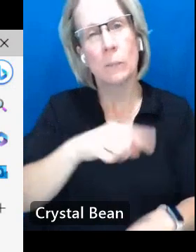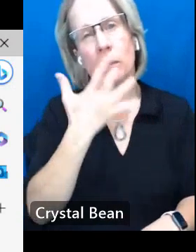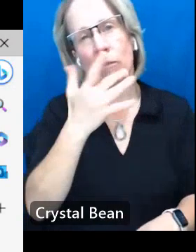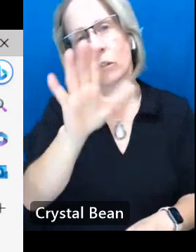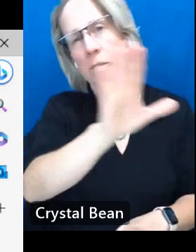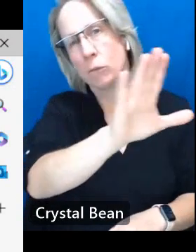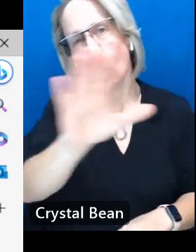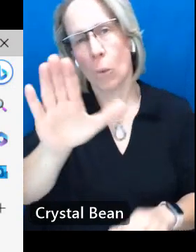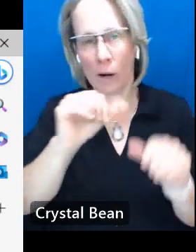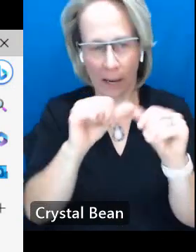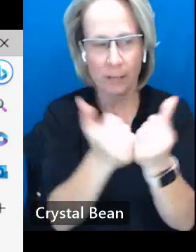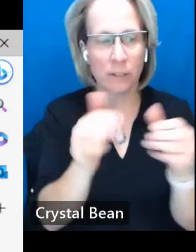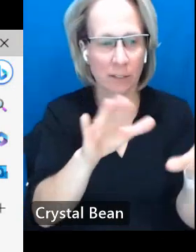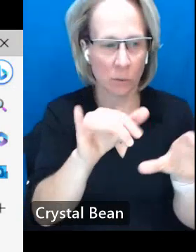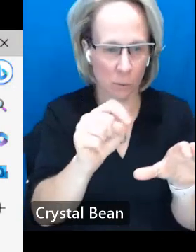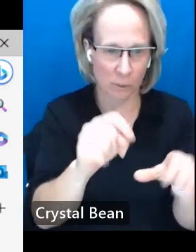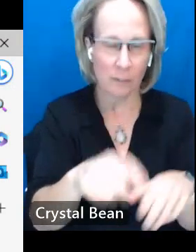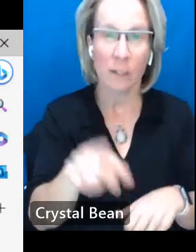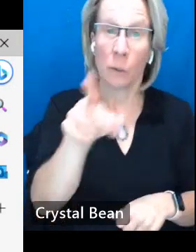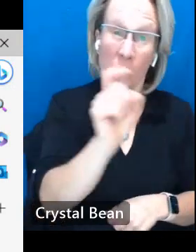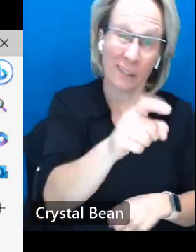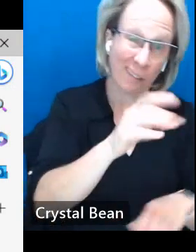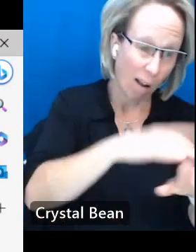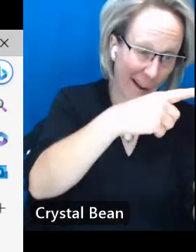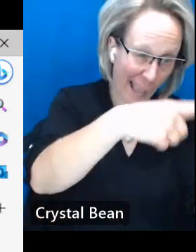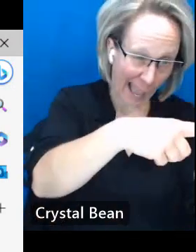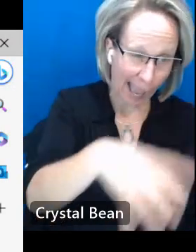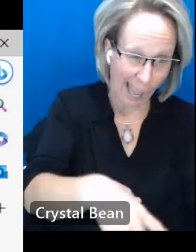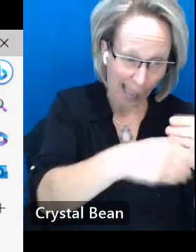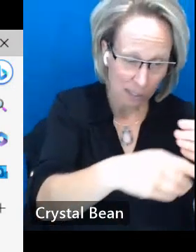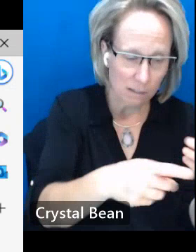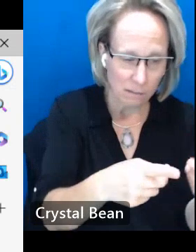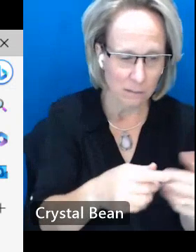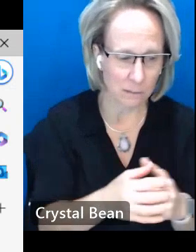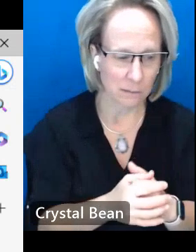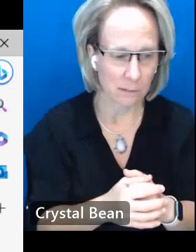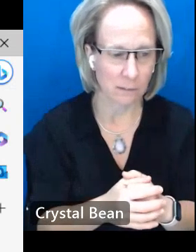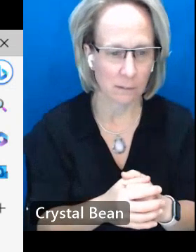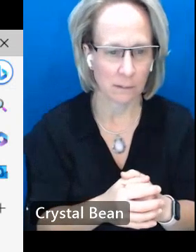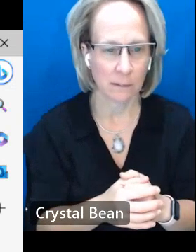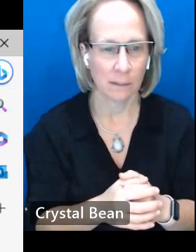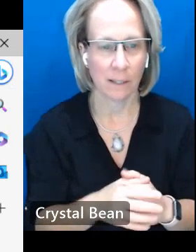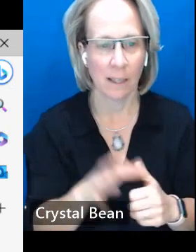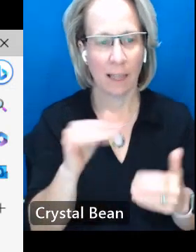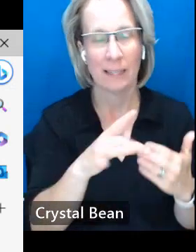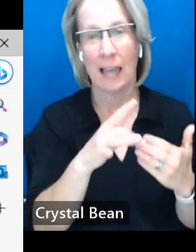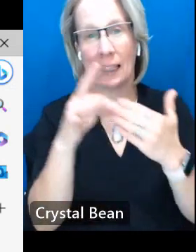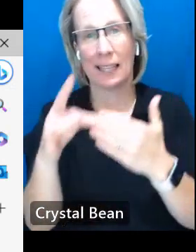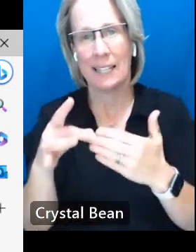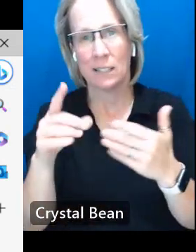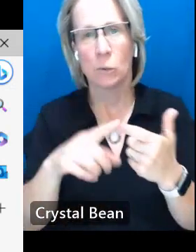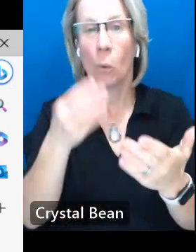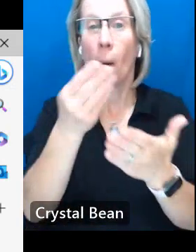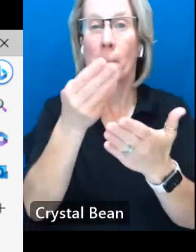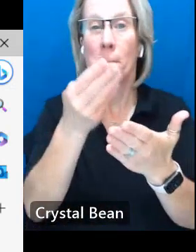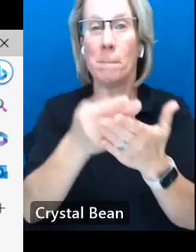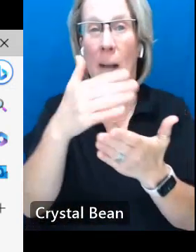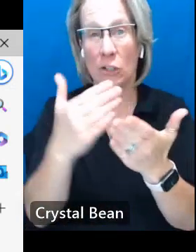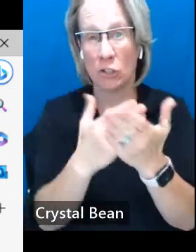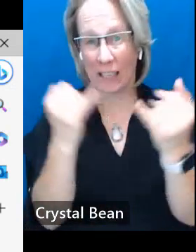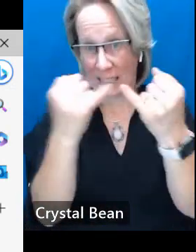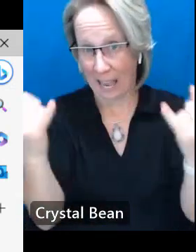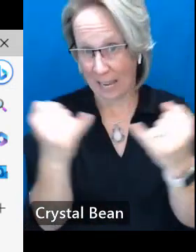click on add. So like I said, this will take me to my budget lines page, so I can select